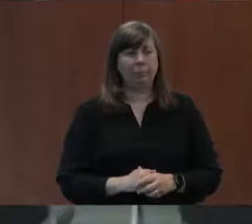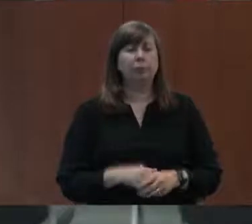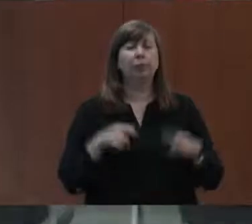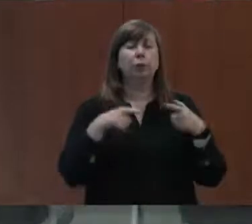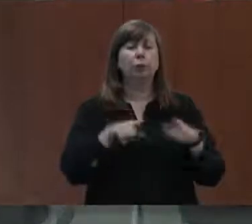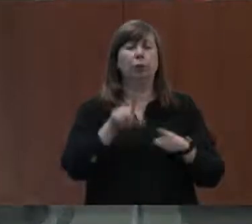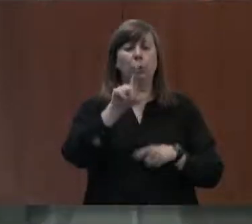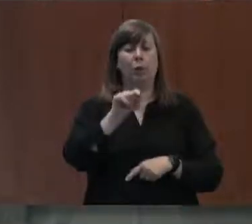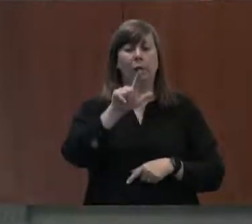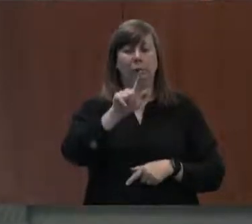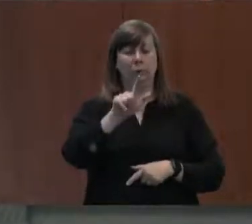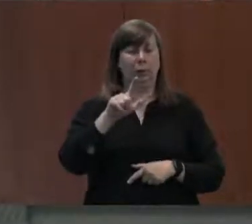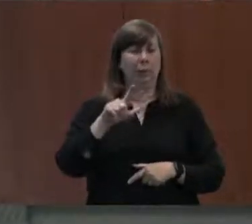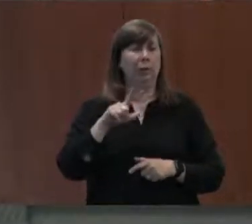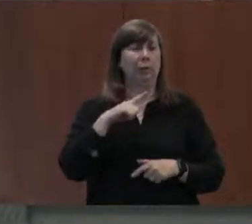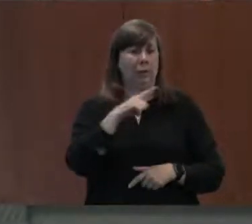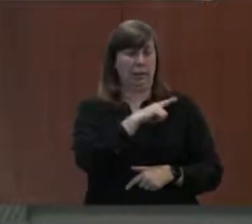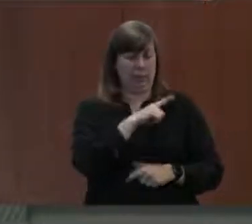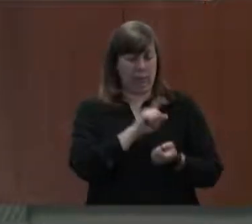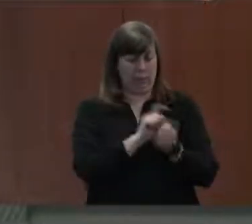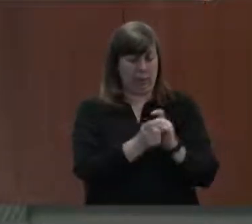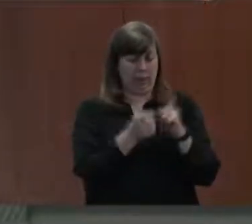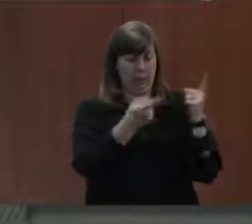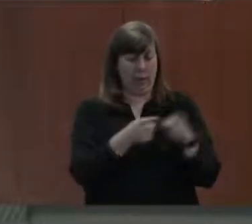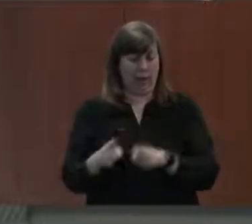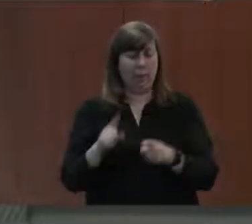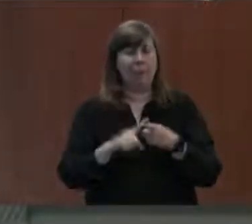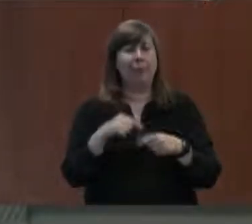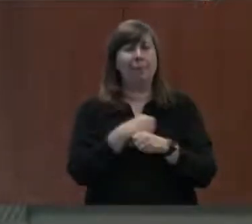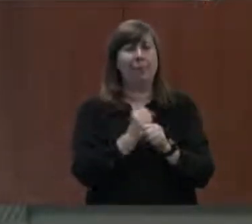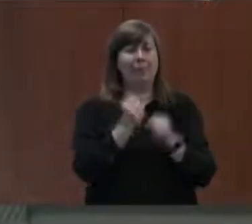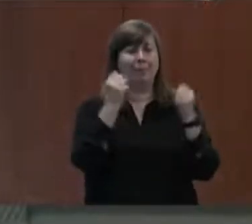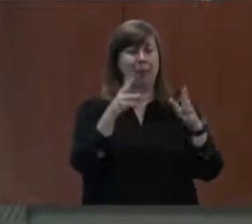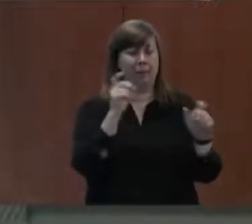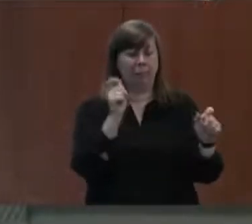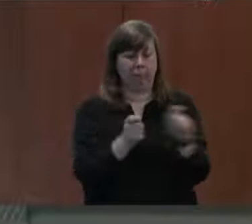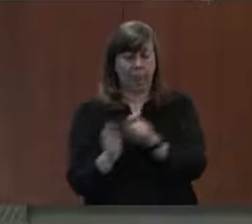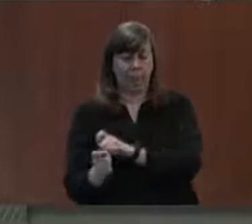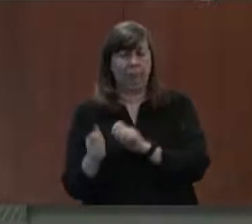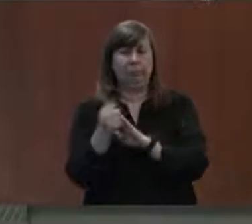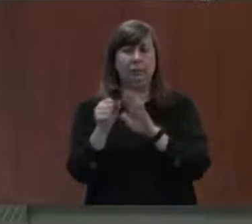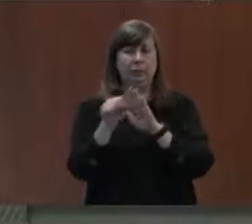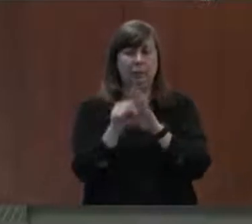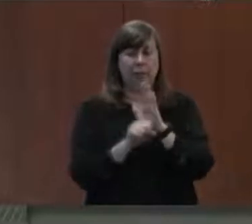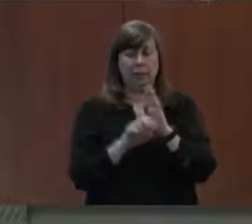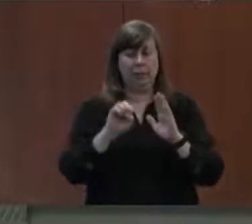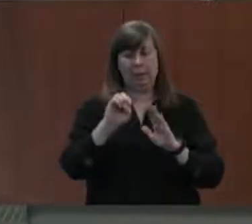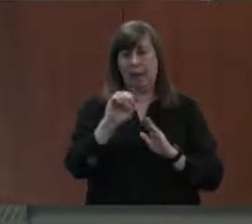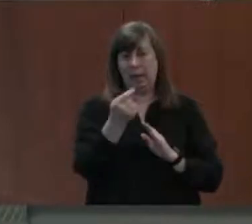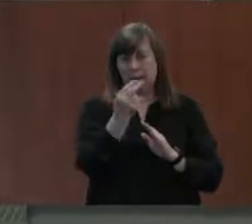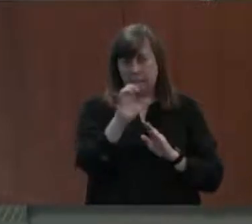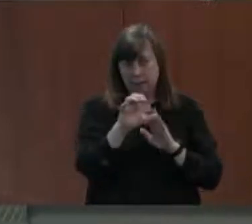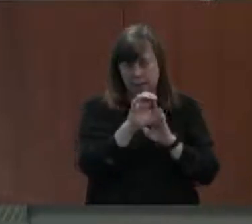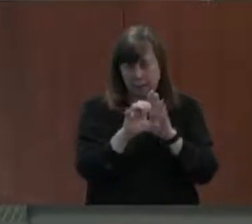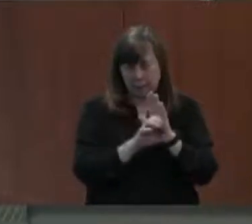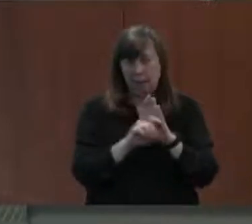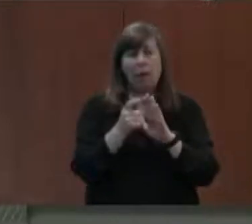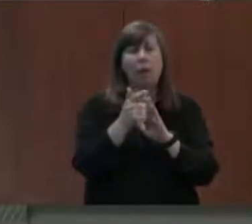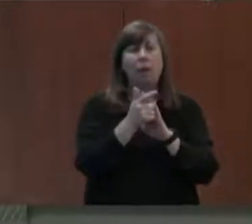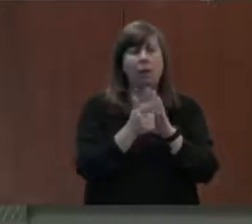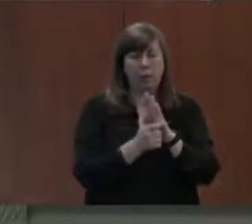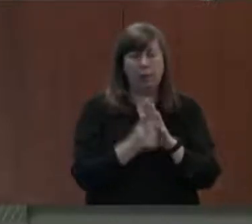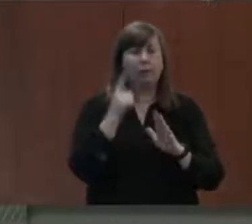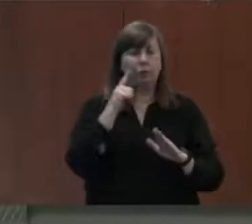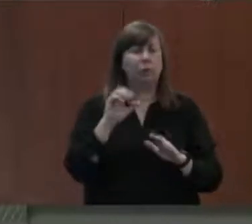During the 2021 legislative session, changes were enacted that made multiple modifications to the state's ethics law, which in turn required updates to the